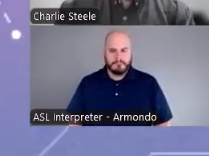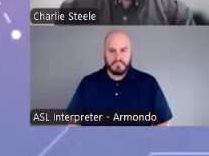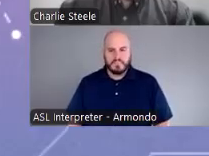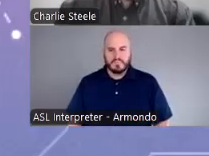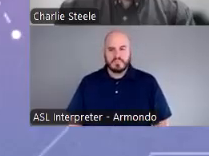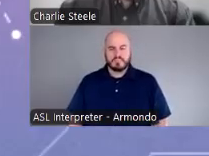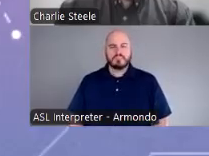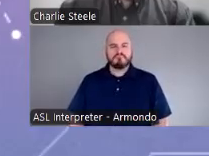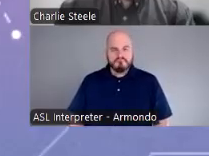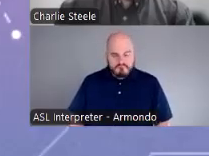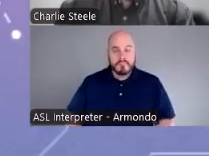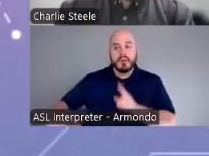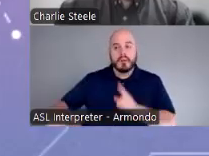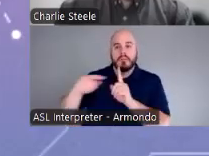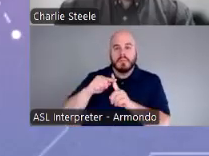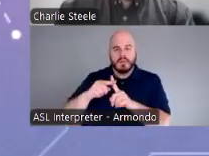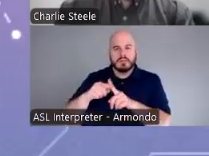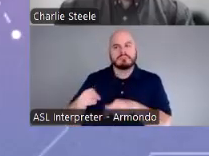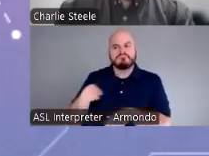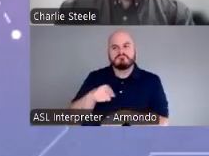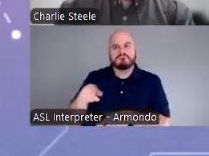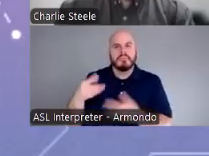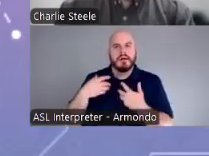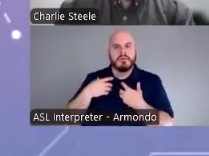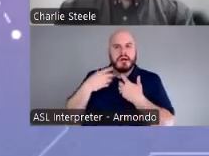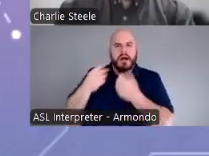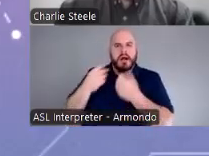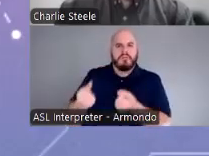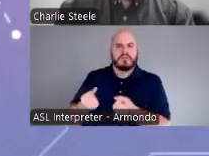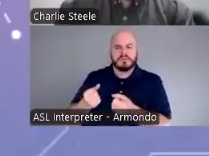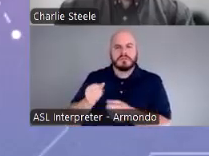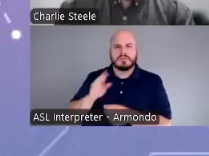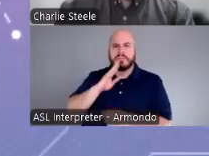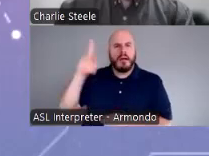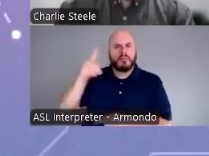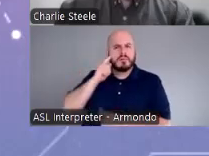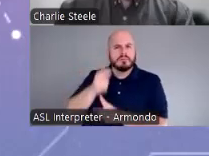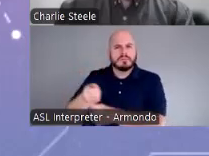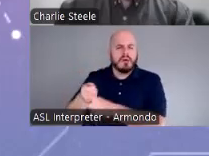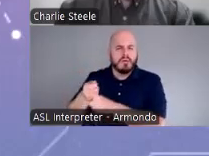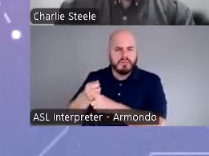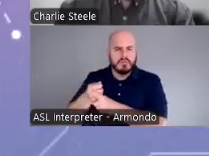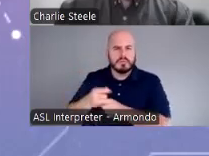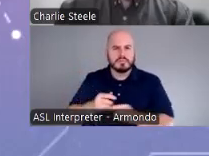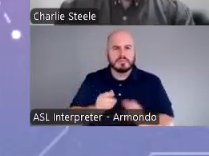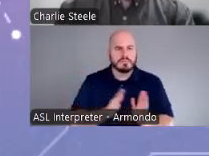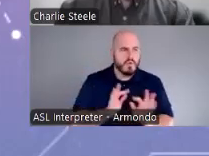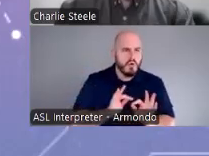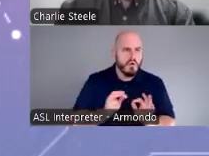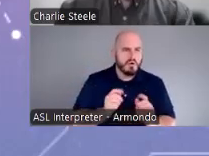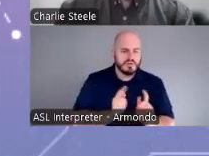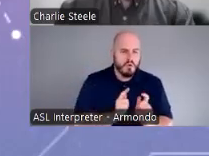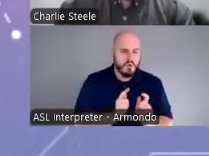And having the confidence to speak up, stand up for yourself in little ways and big ways.